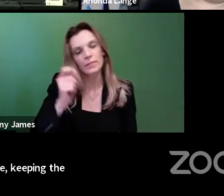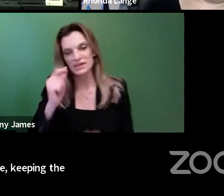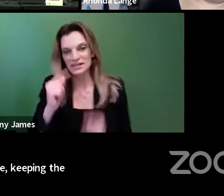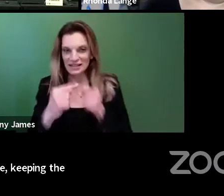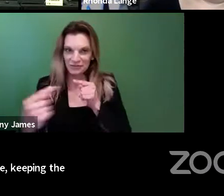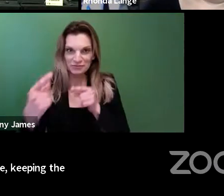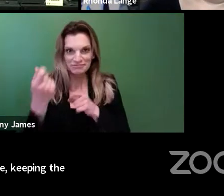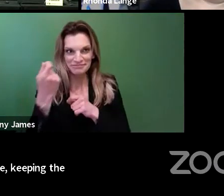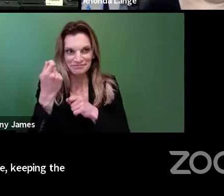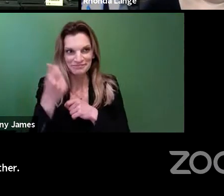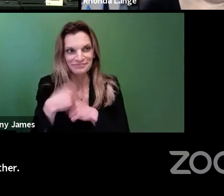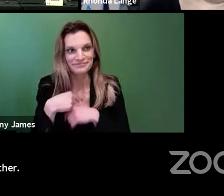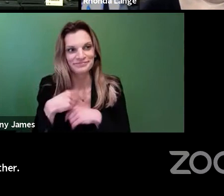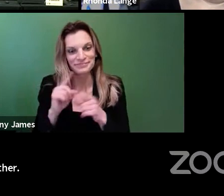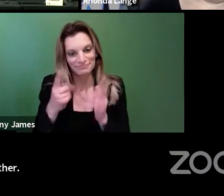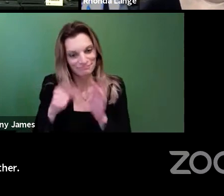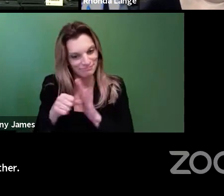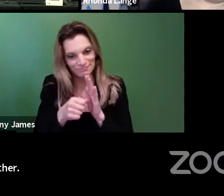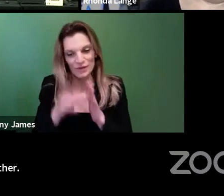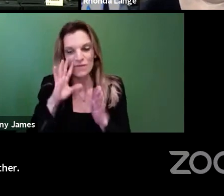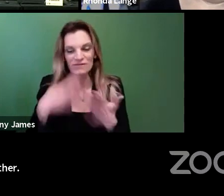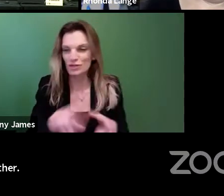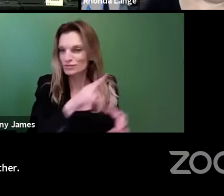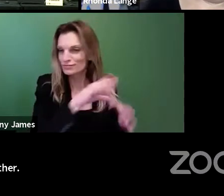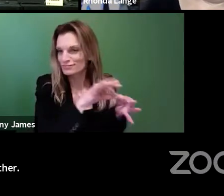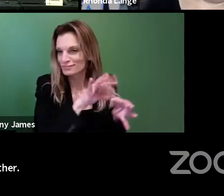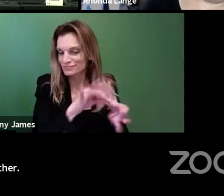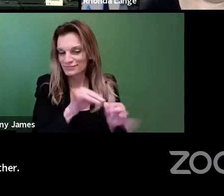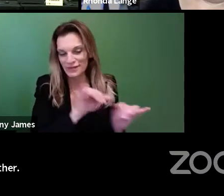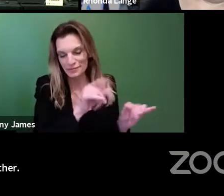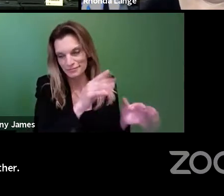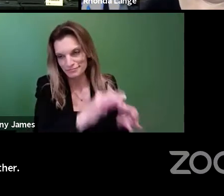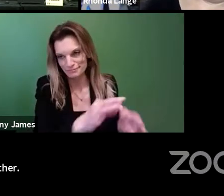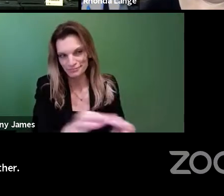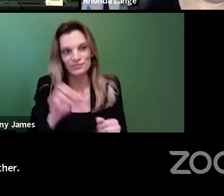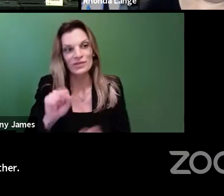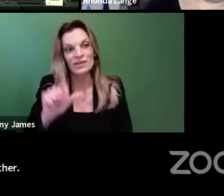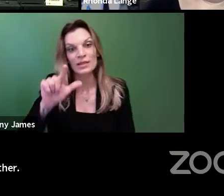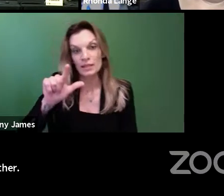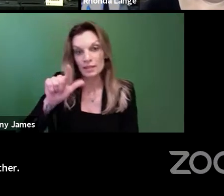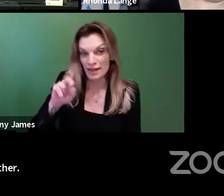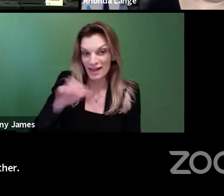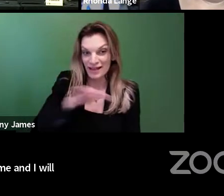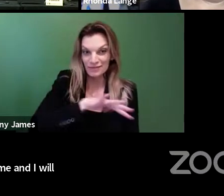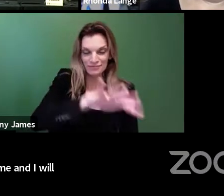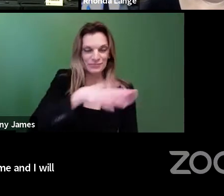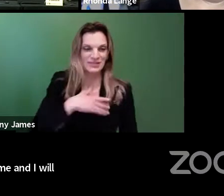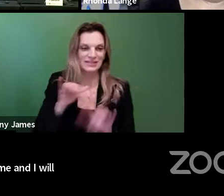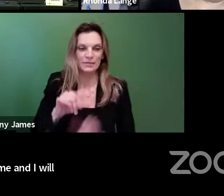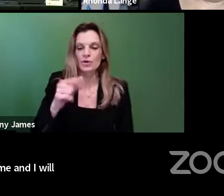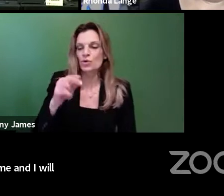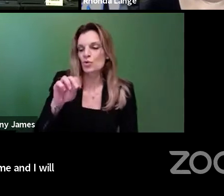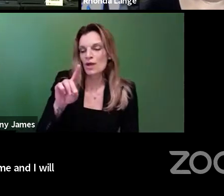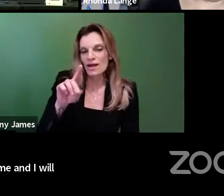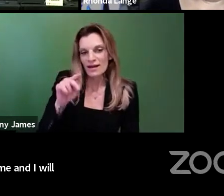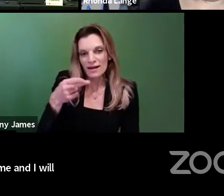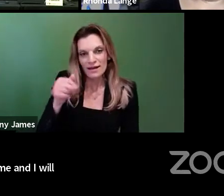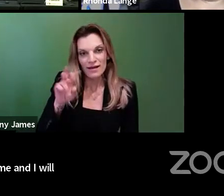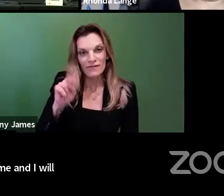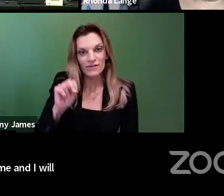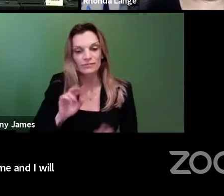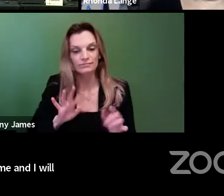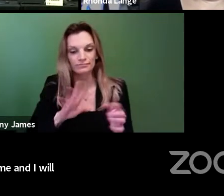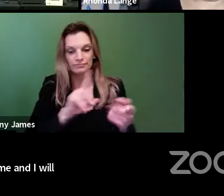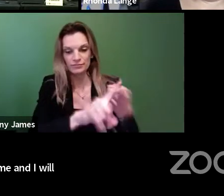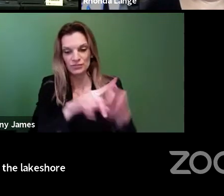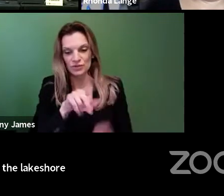have said it. I'm just going to reiterate the same thing. Try to get the Lakeshore together, Grand Haven, all the way up through Ludington. I'm not going to take